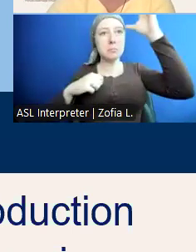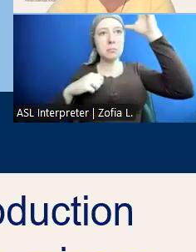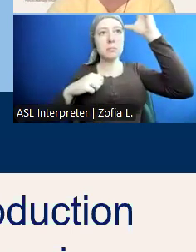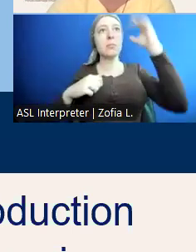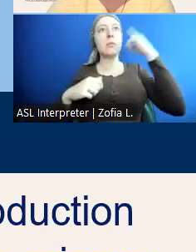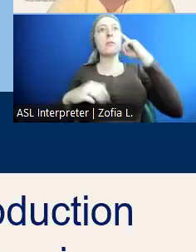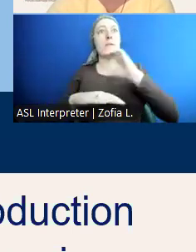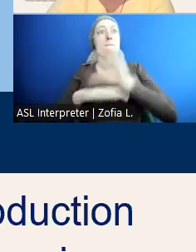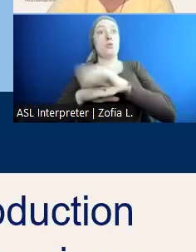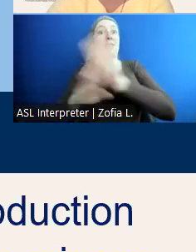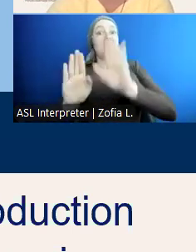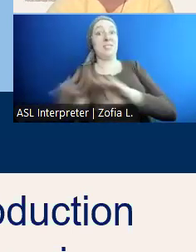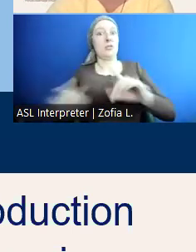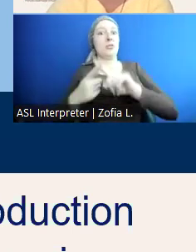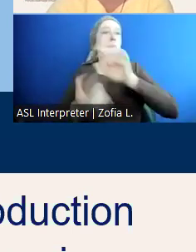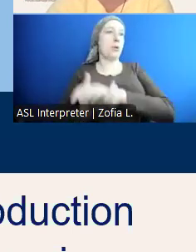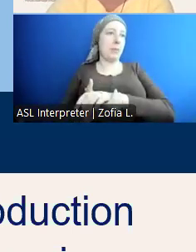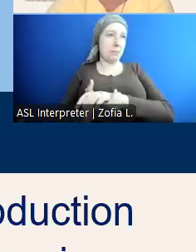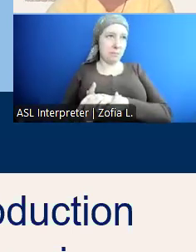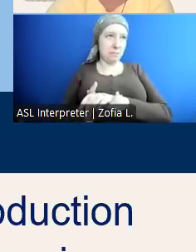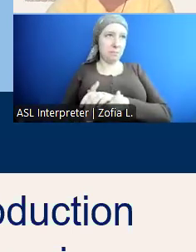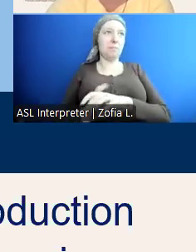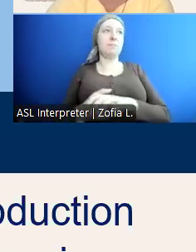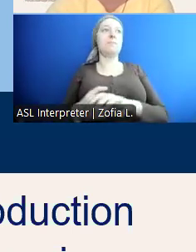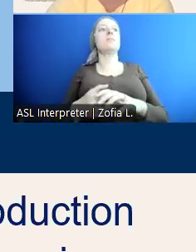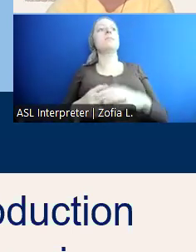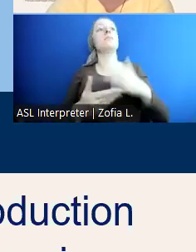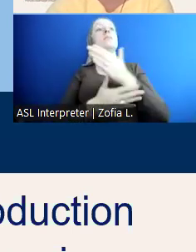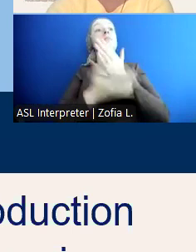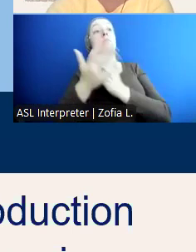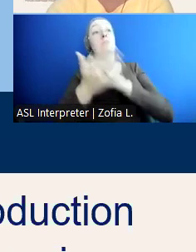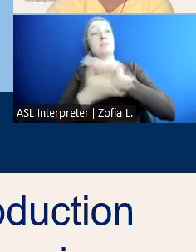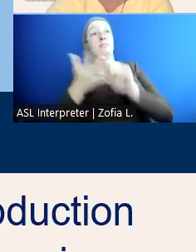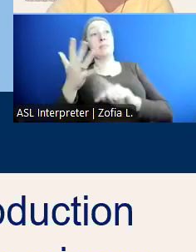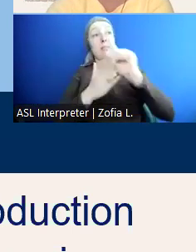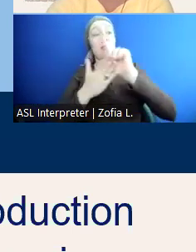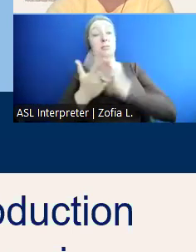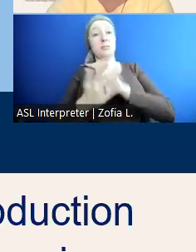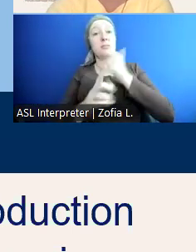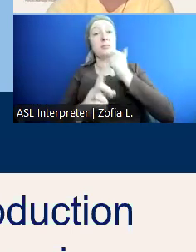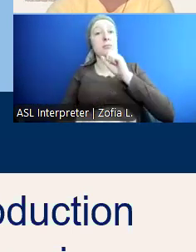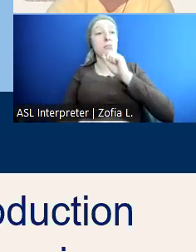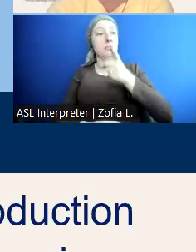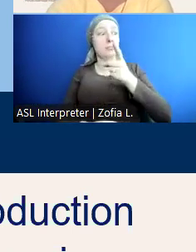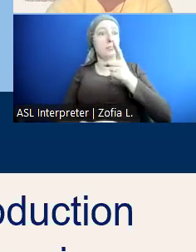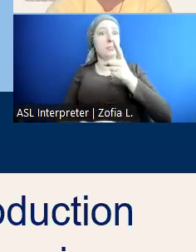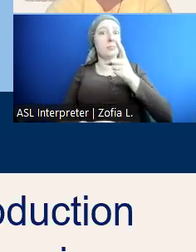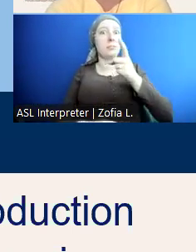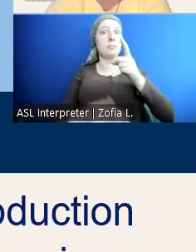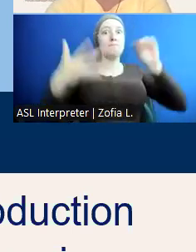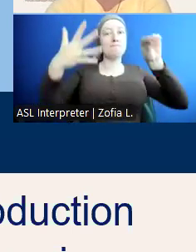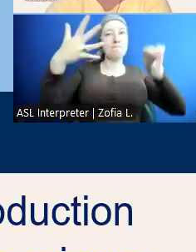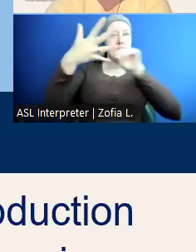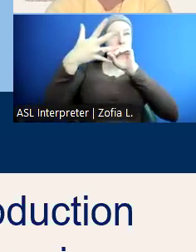for forcing their children into marriage, right? Some of these laws are, you know, are tucked into those